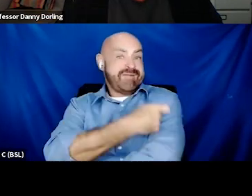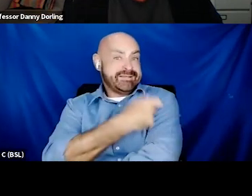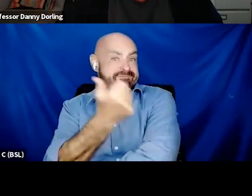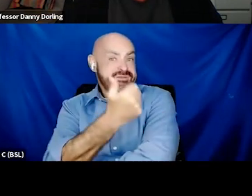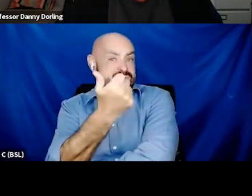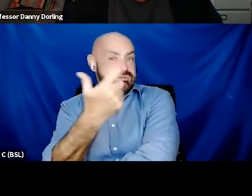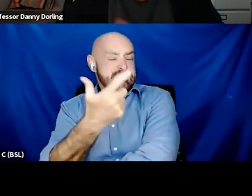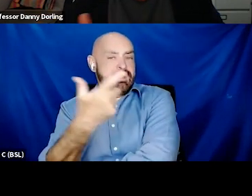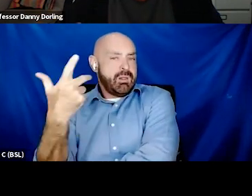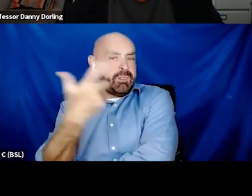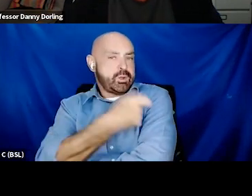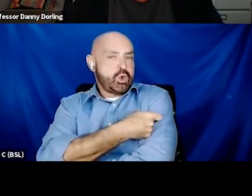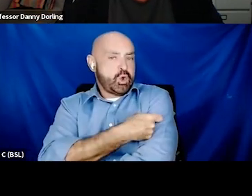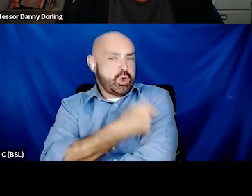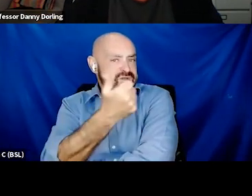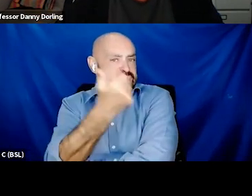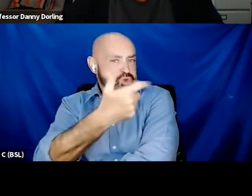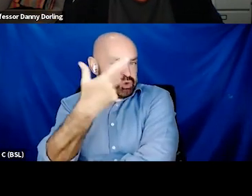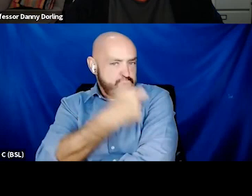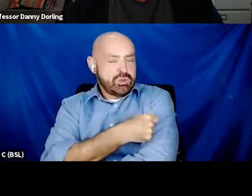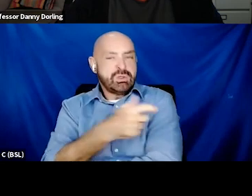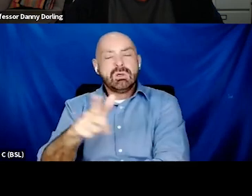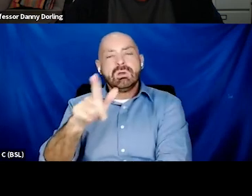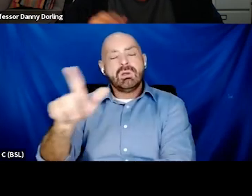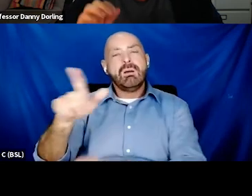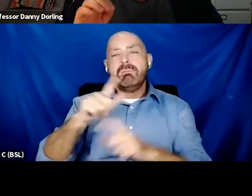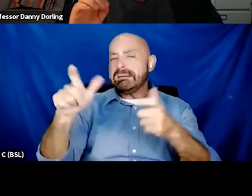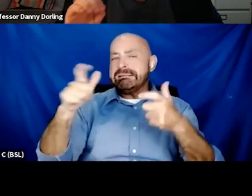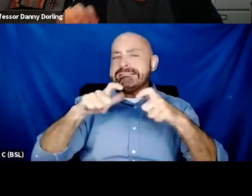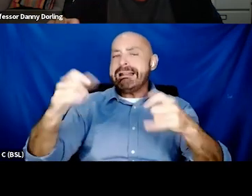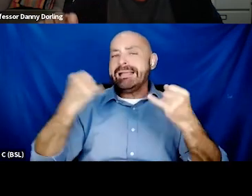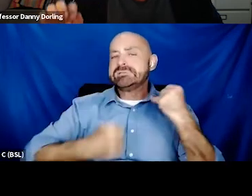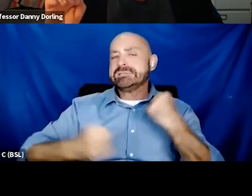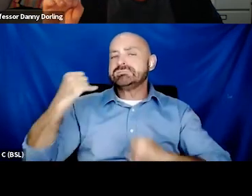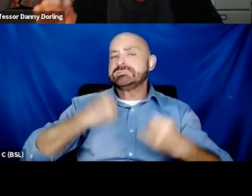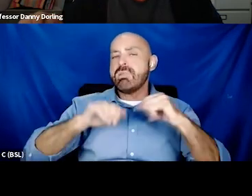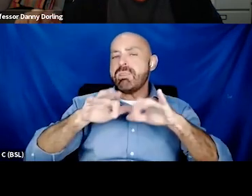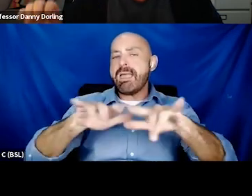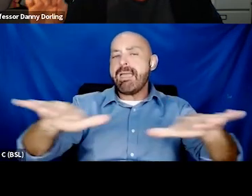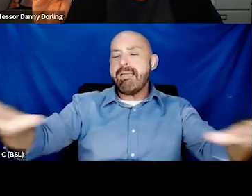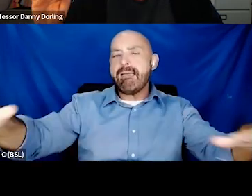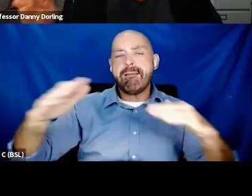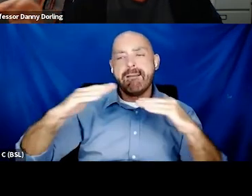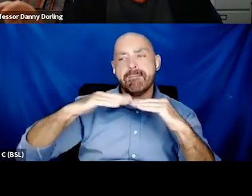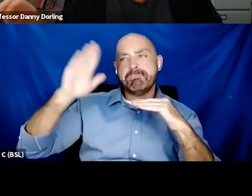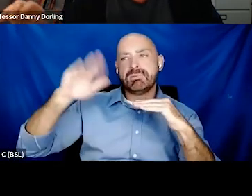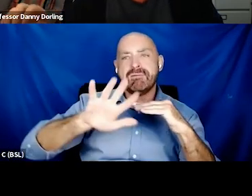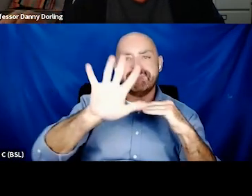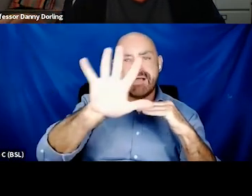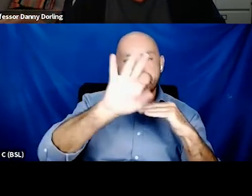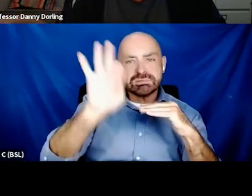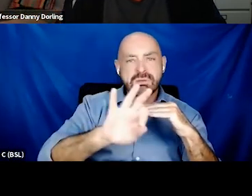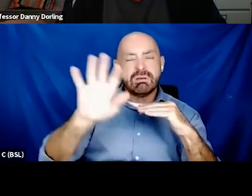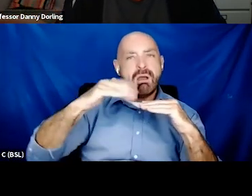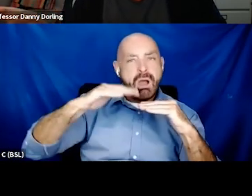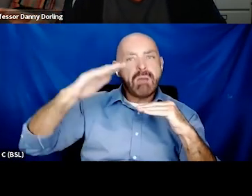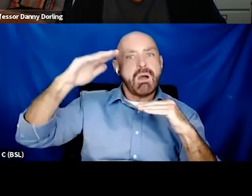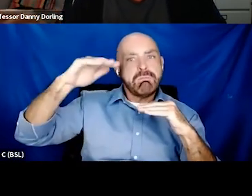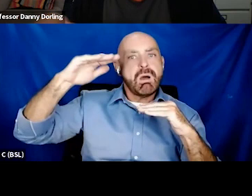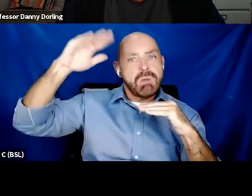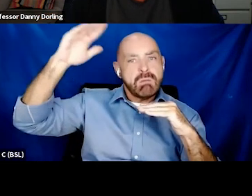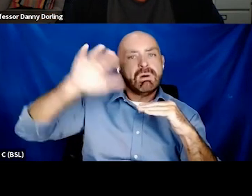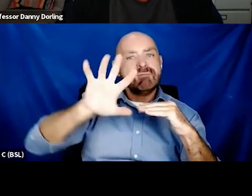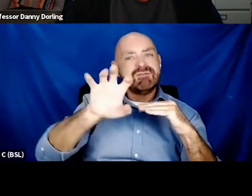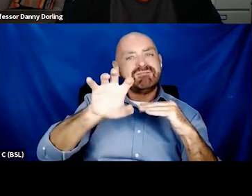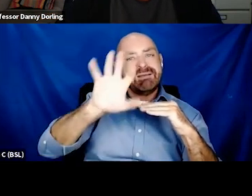of cure has happened. The disease hasn't gone away. We head up past 5%, plus 10%, plus to 15%. And